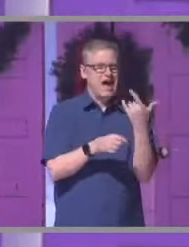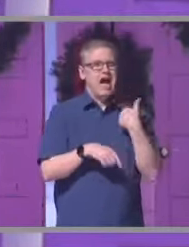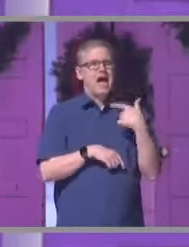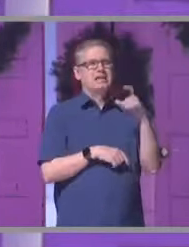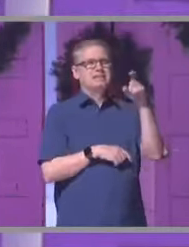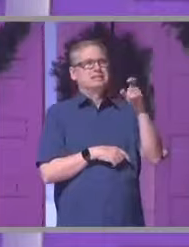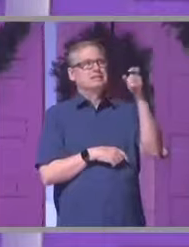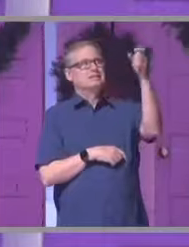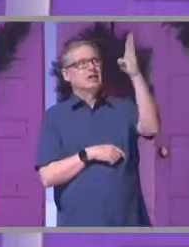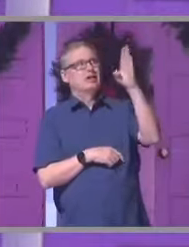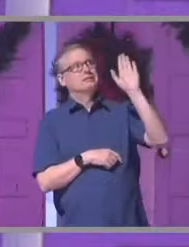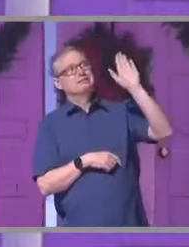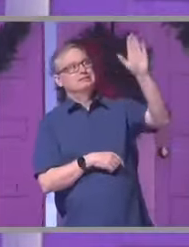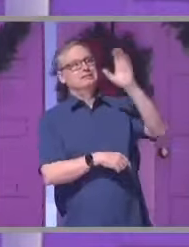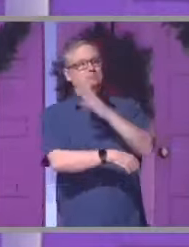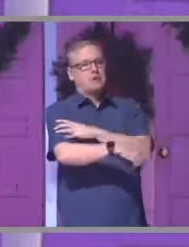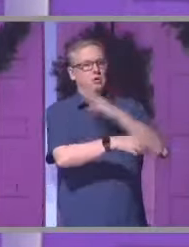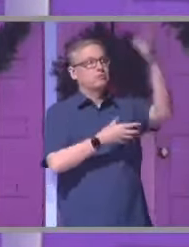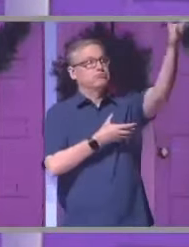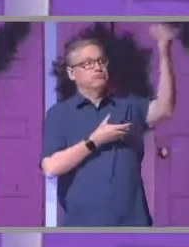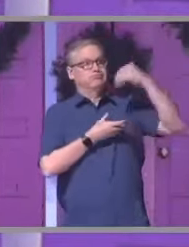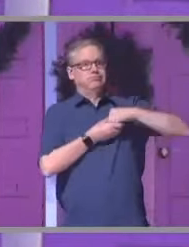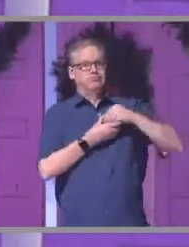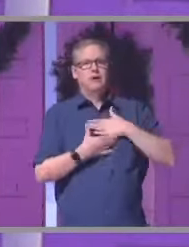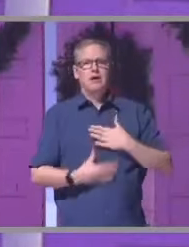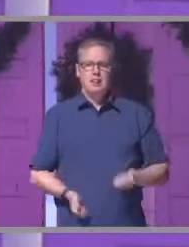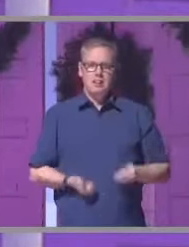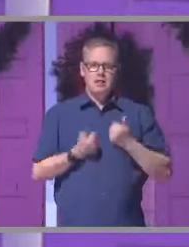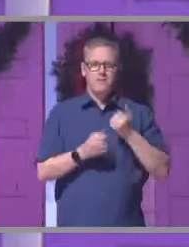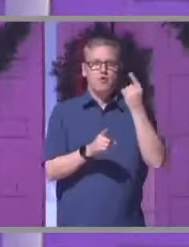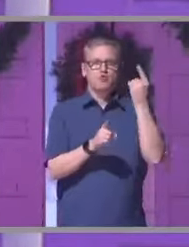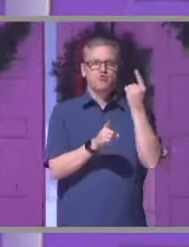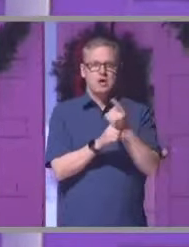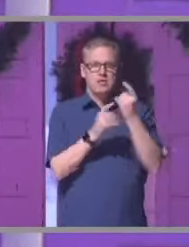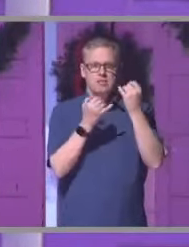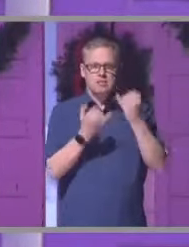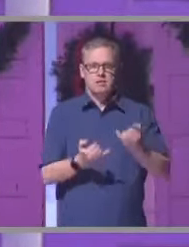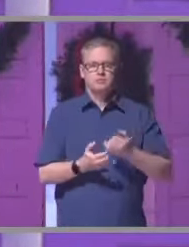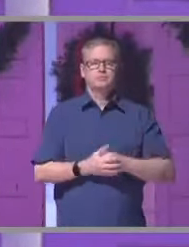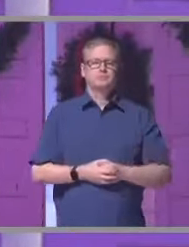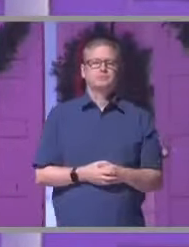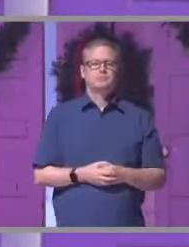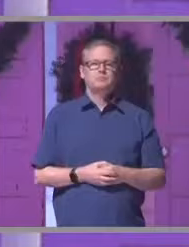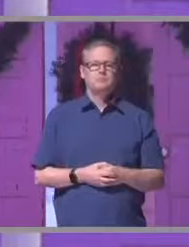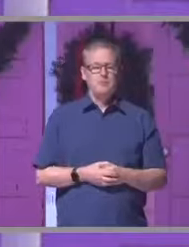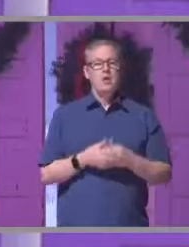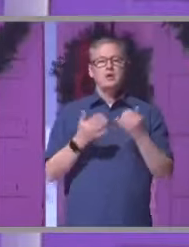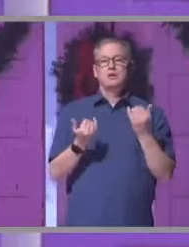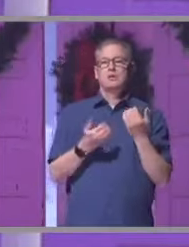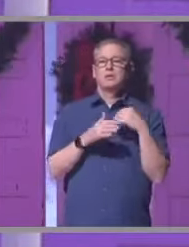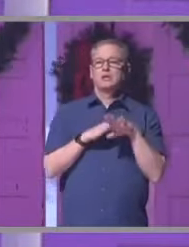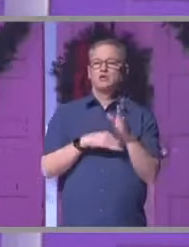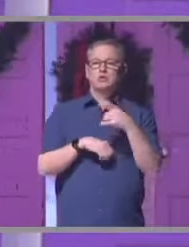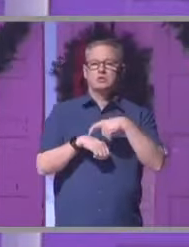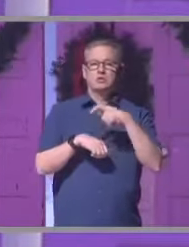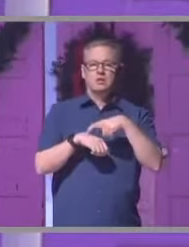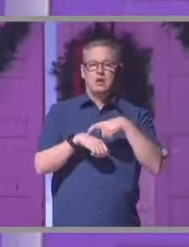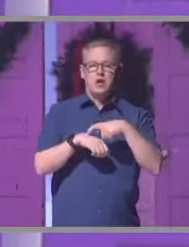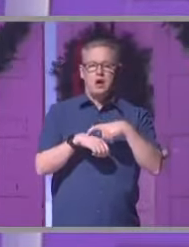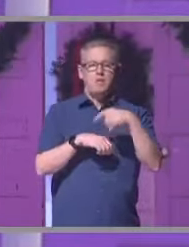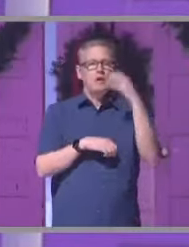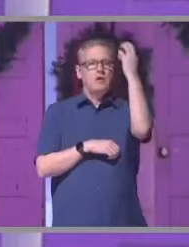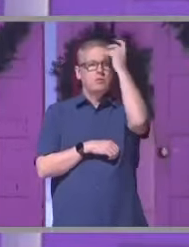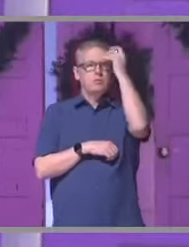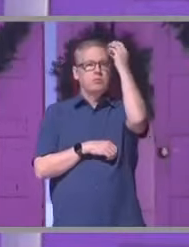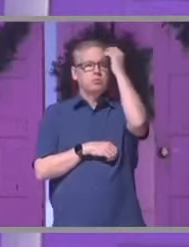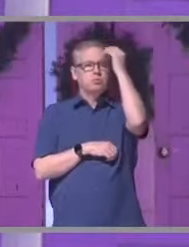need God's power in my life right now. As we enter into this time of